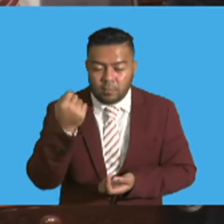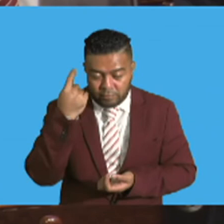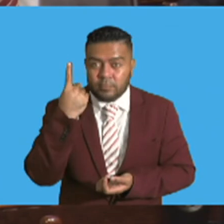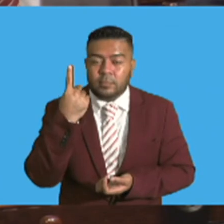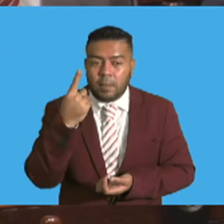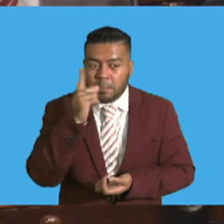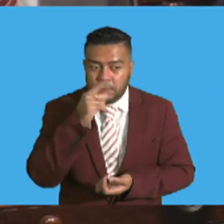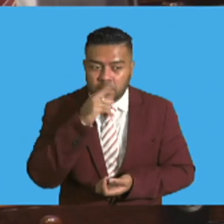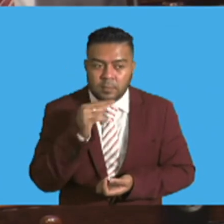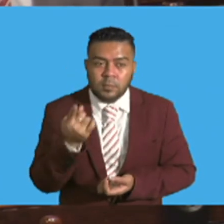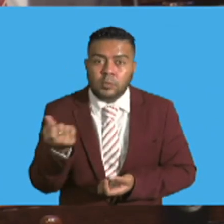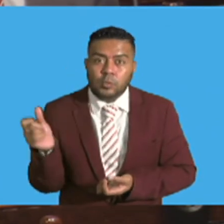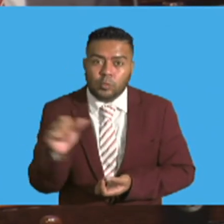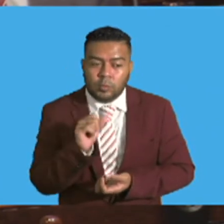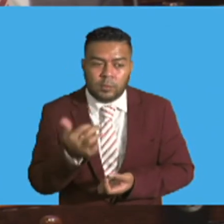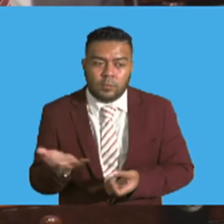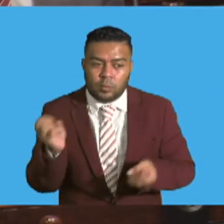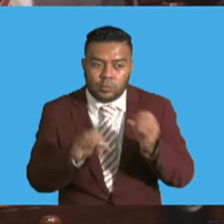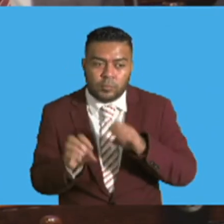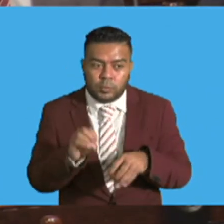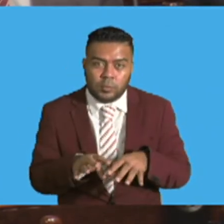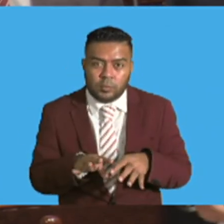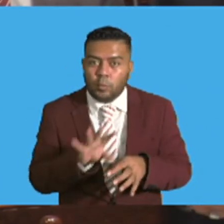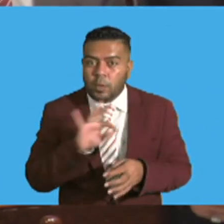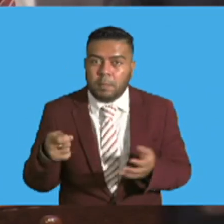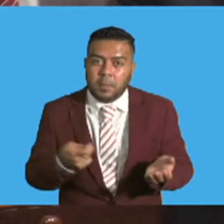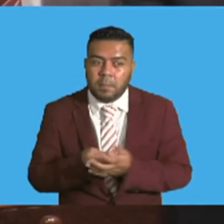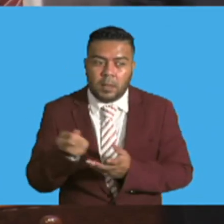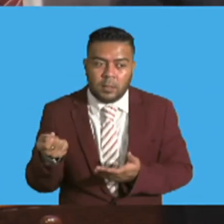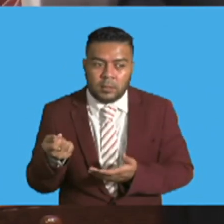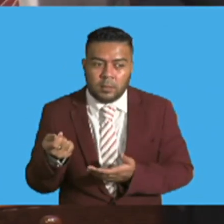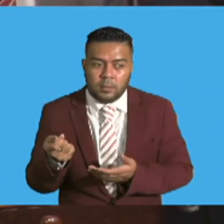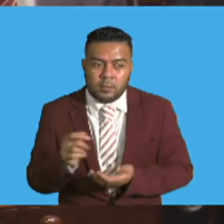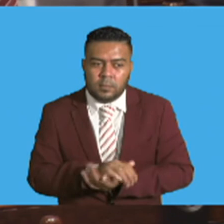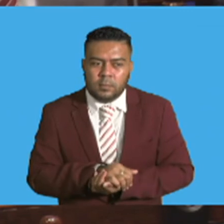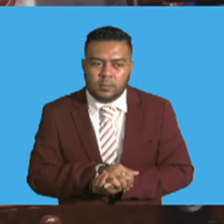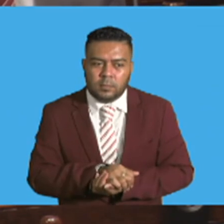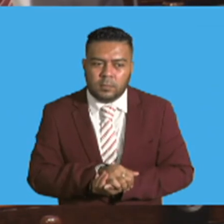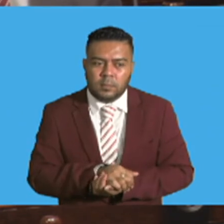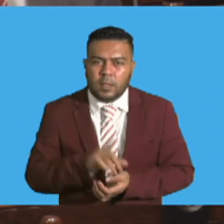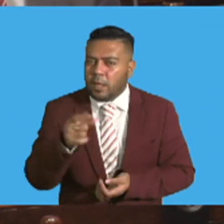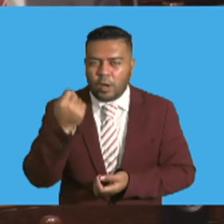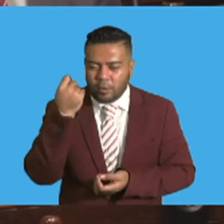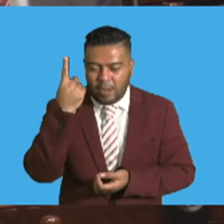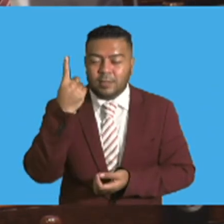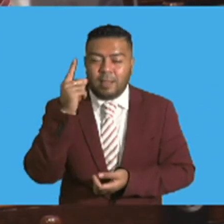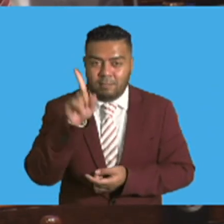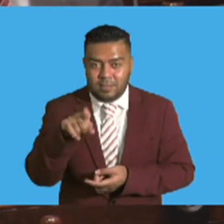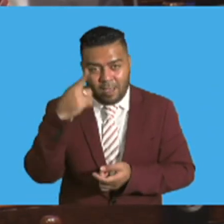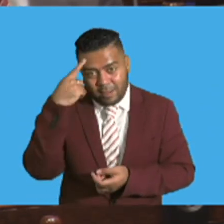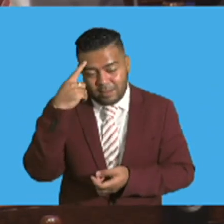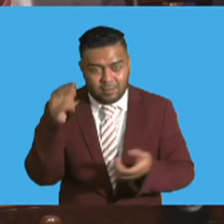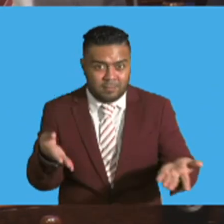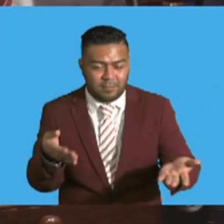idea that should they ever contribute to something without being paid. That's the issue. They cannot fathom that idea. Mr.